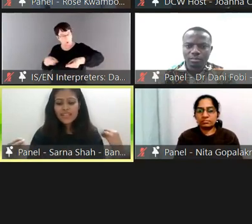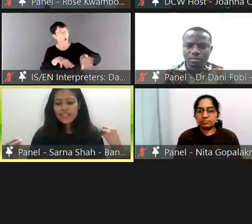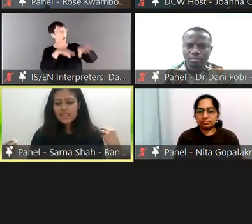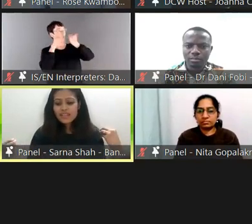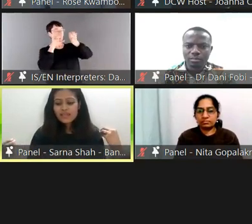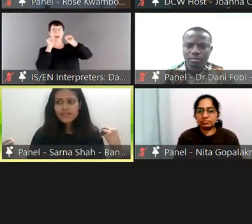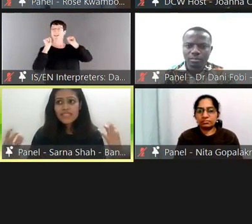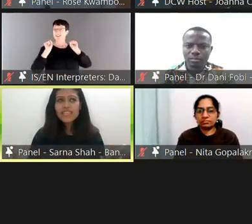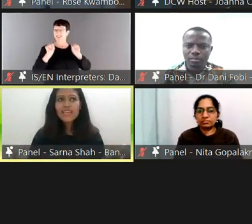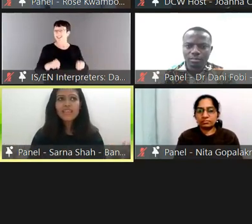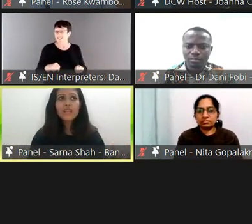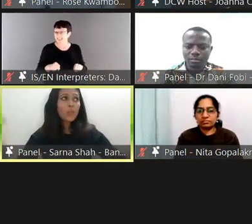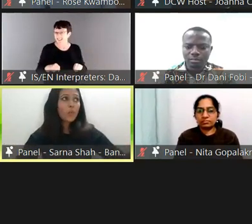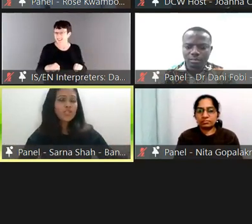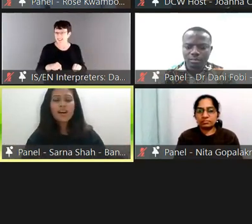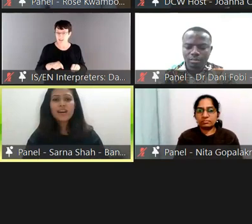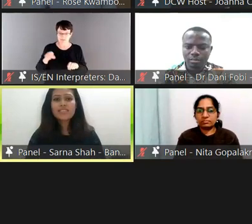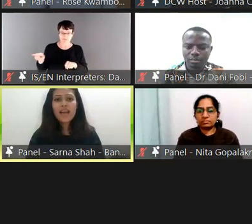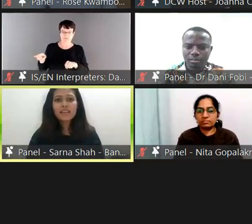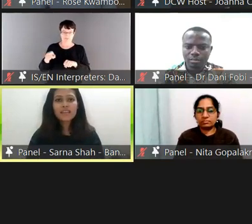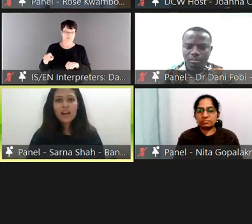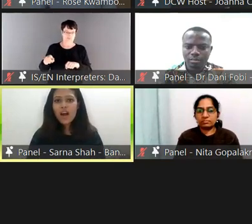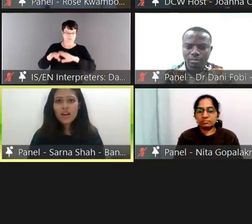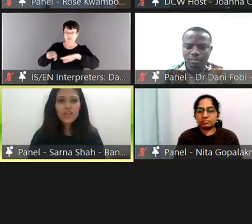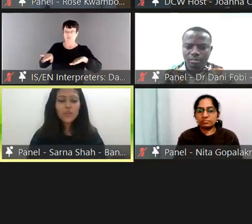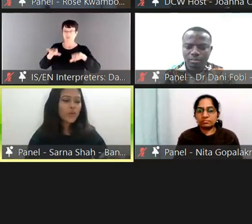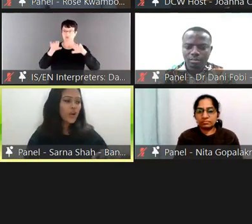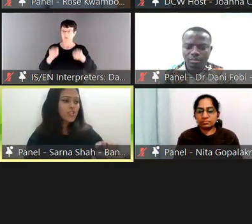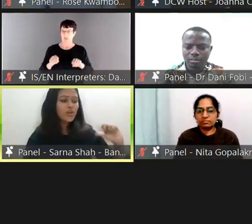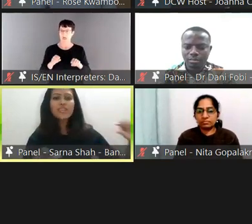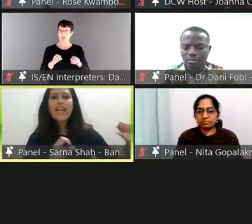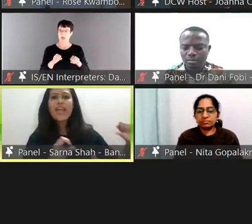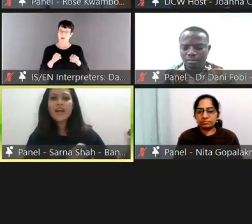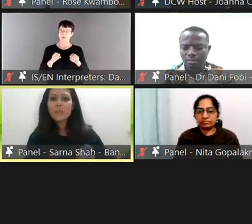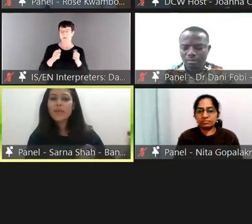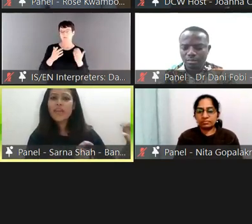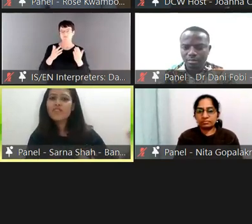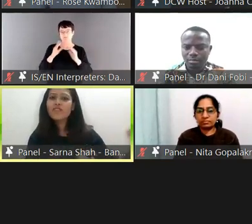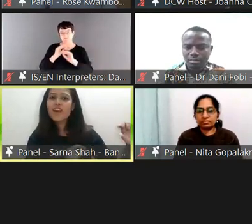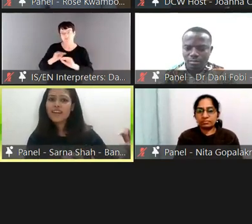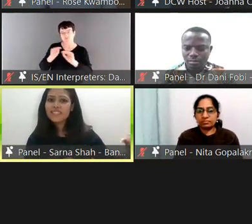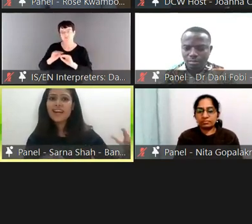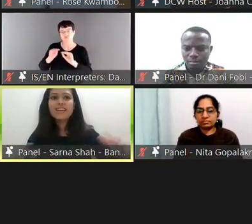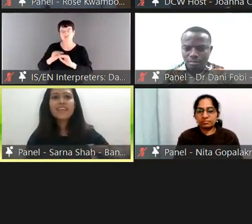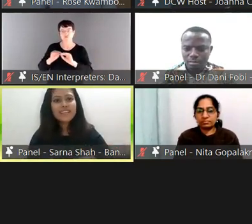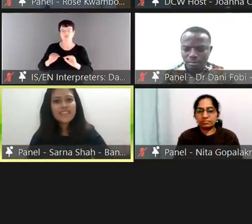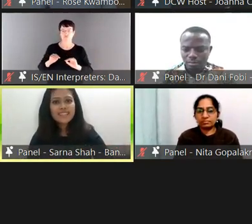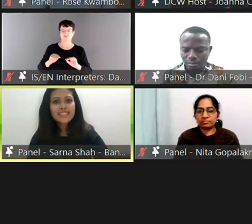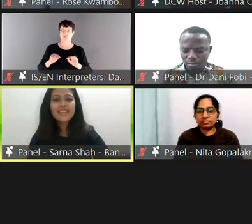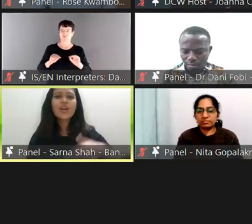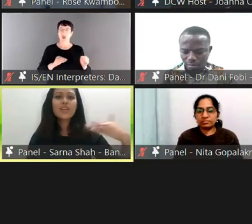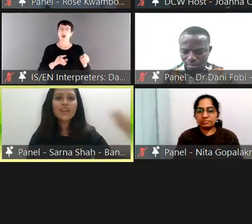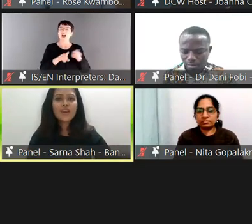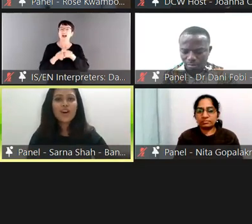will see the posters and other thing. We also tagged up PFD furniture in this